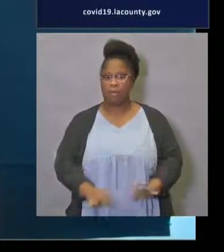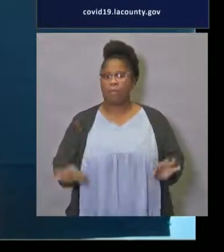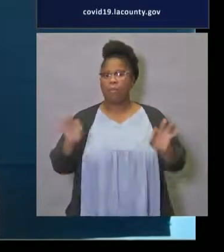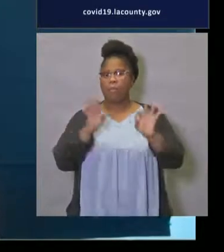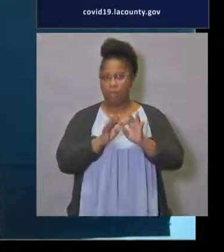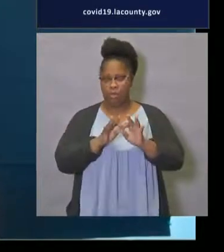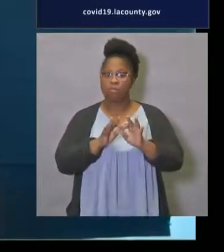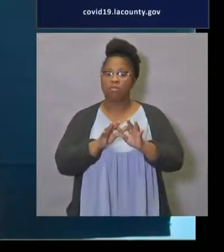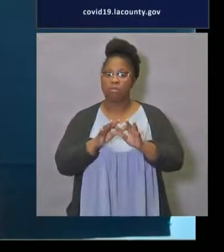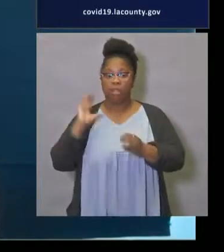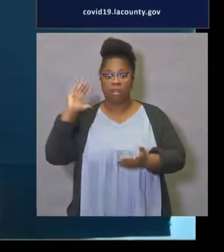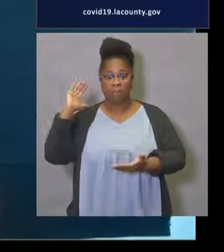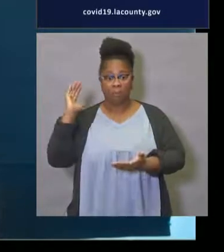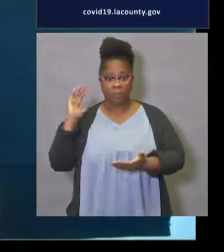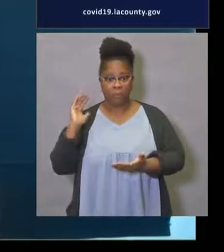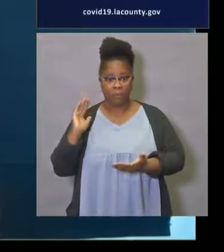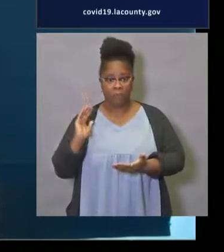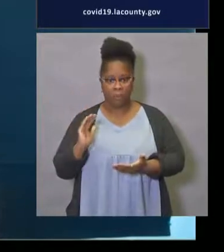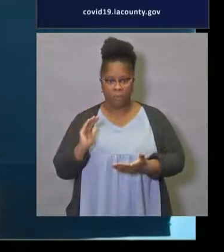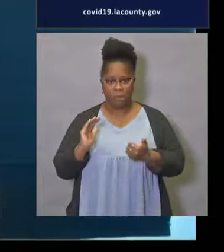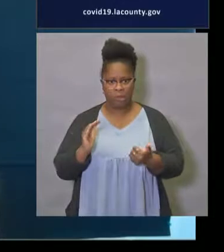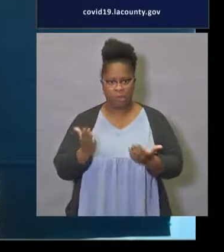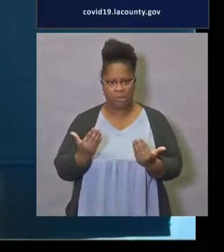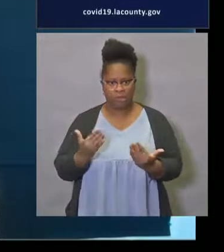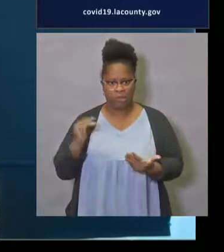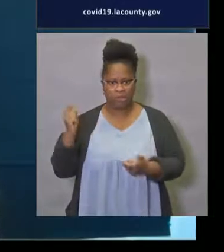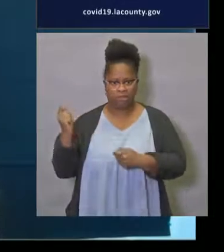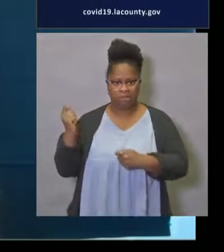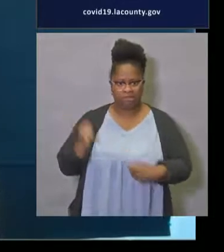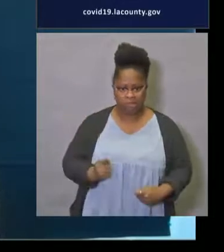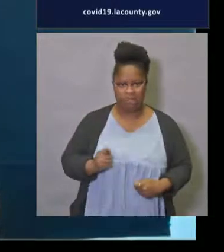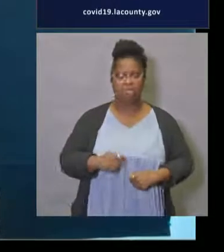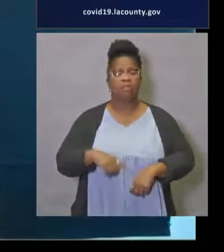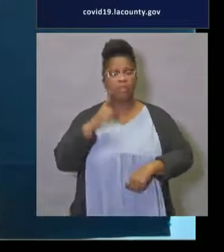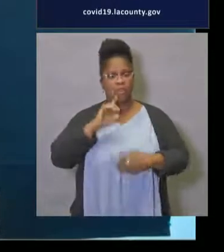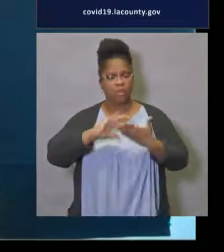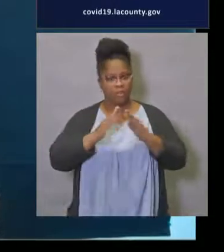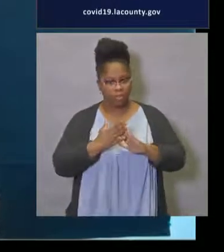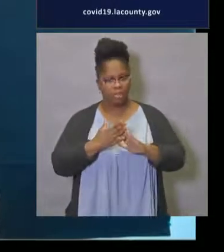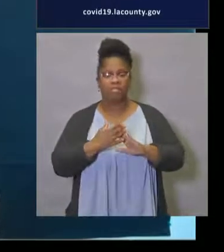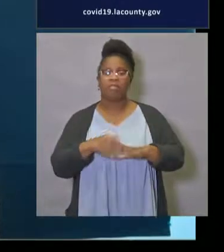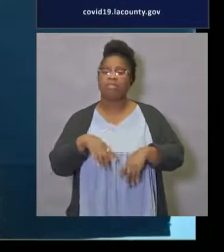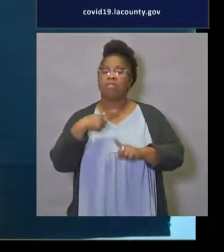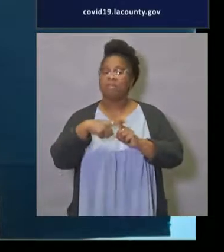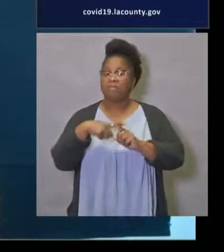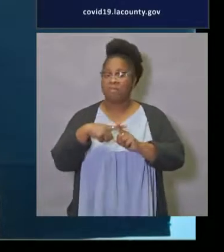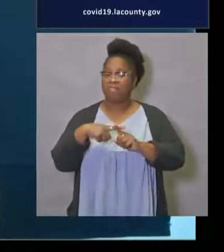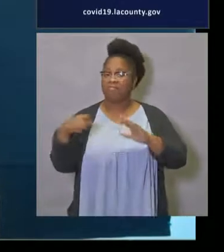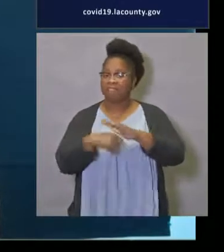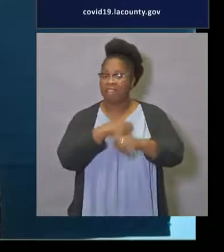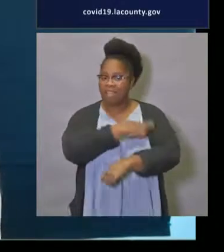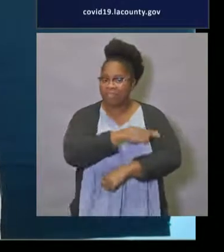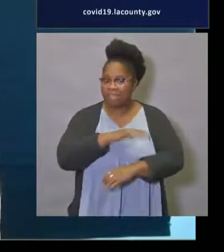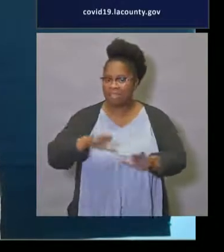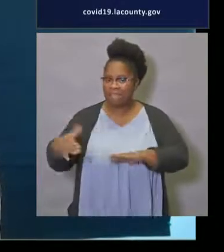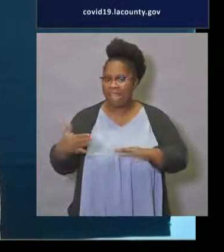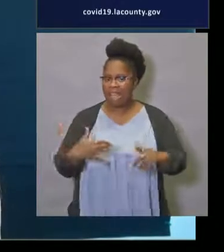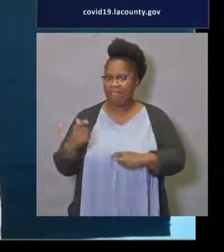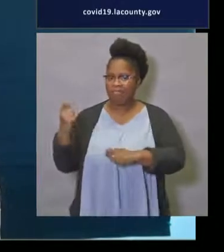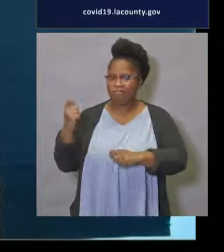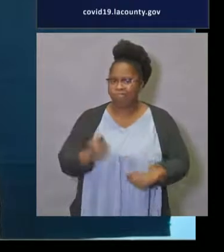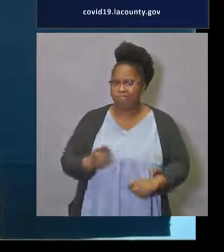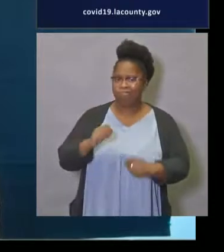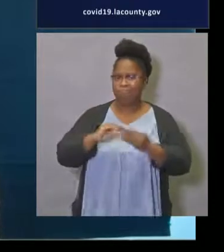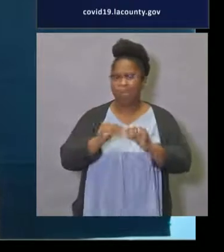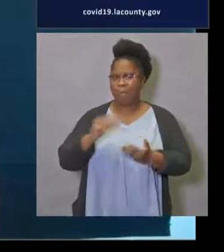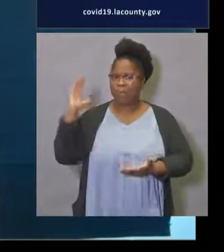ongoing lower rates of transmission with our communities, the lower rates of hospitalizations, and the lower death rates, and continue us on that